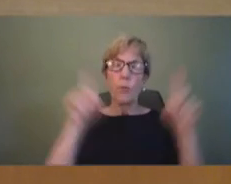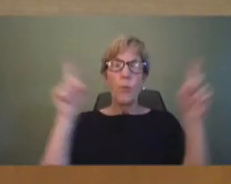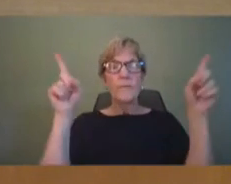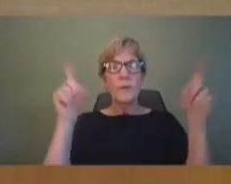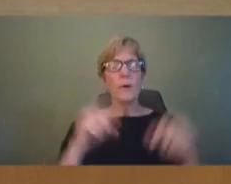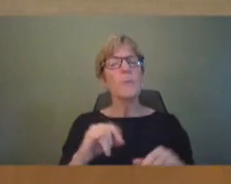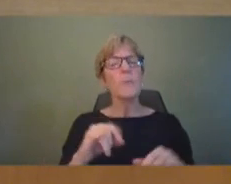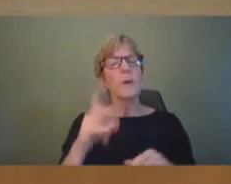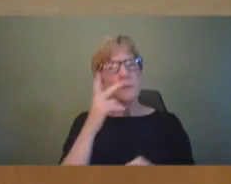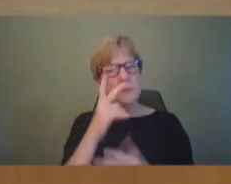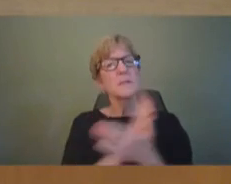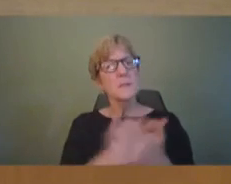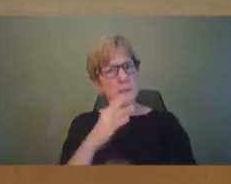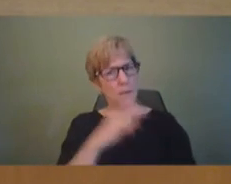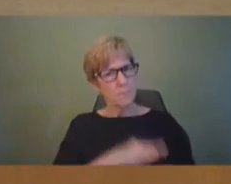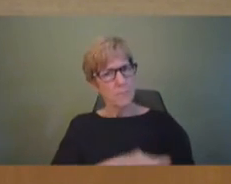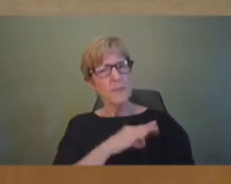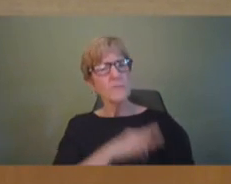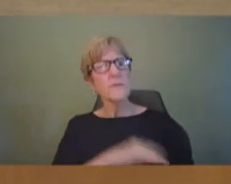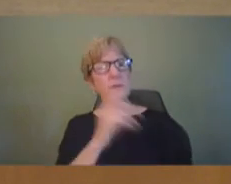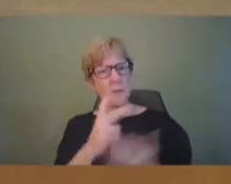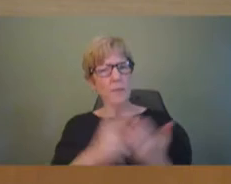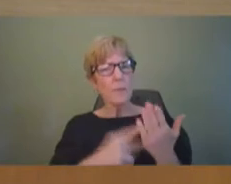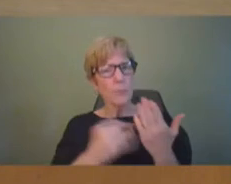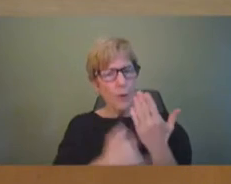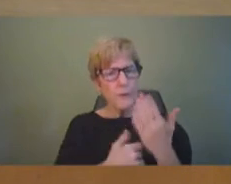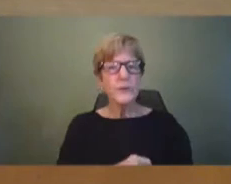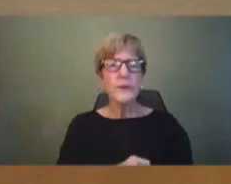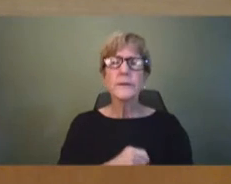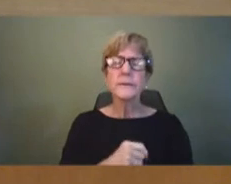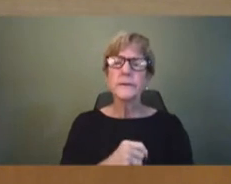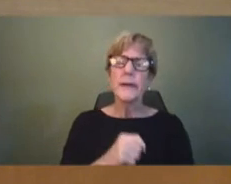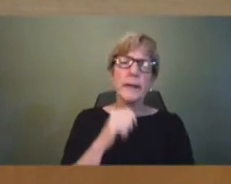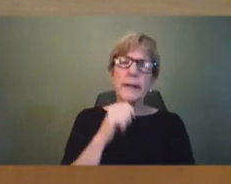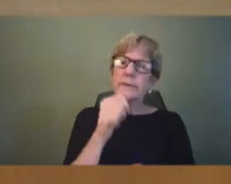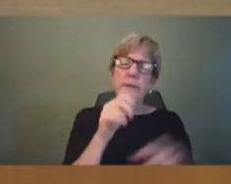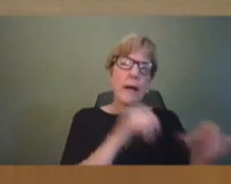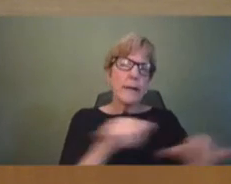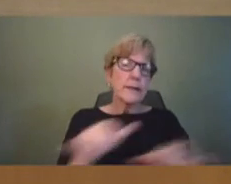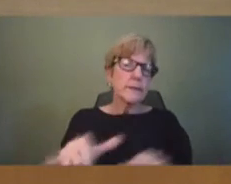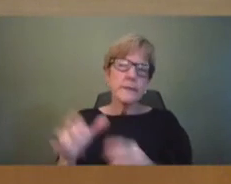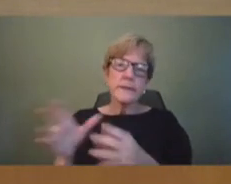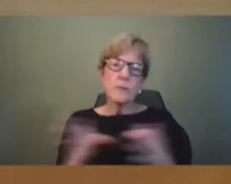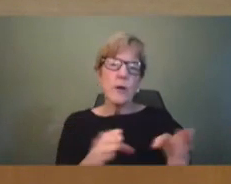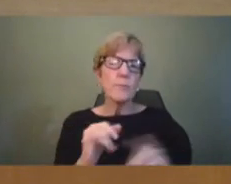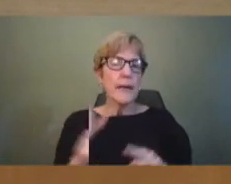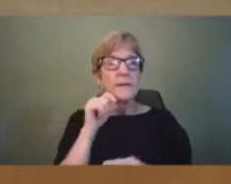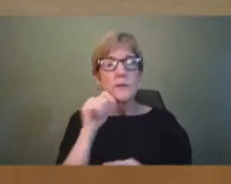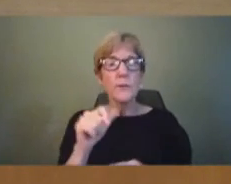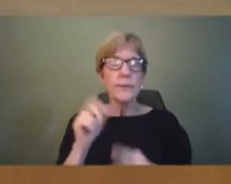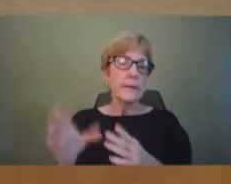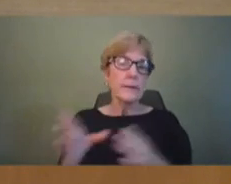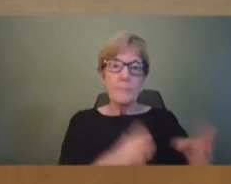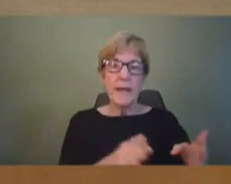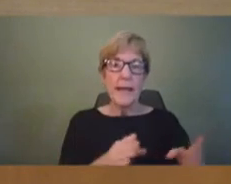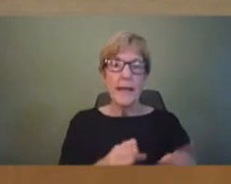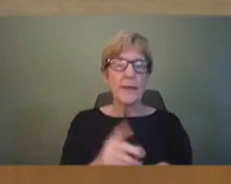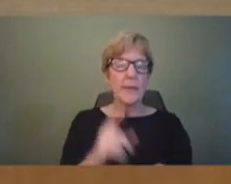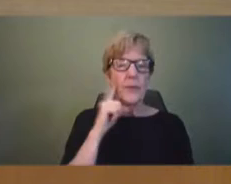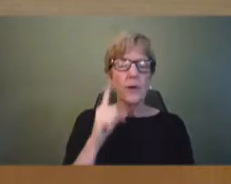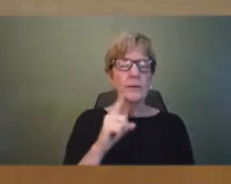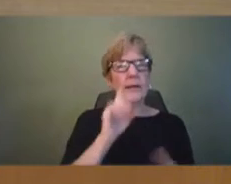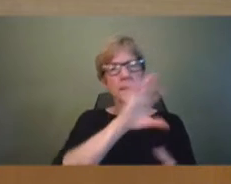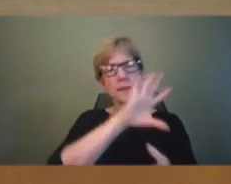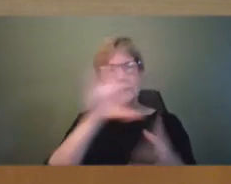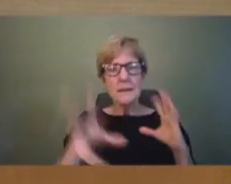benefits of the project you know certainly it's it's not consistent with the plan but I don't think the plan ever envisioned a kind of comprehensive